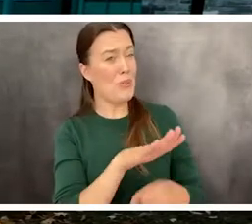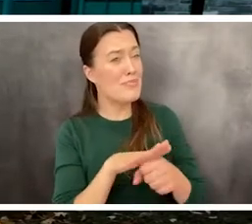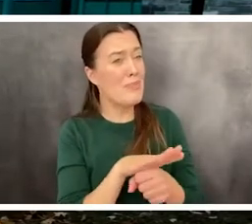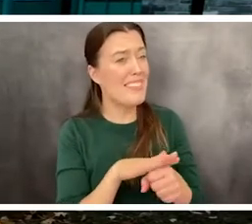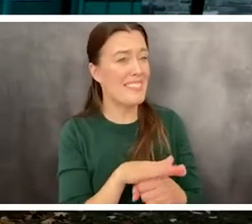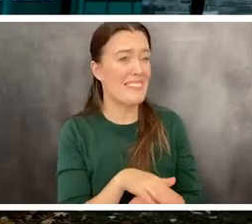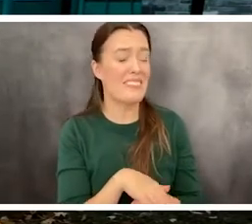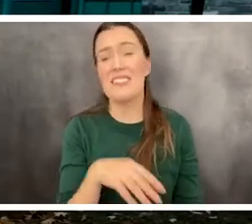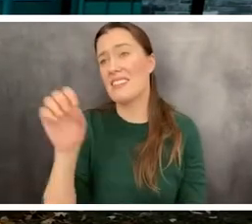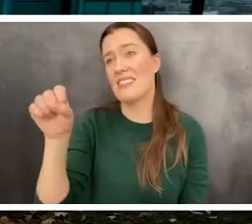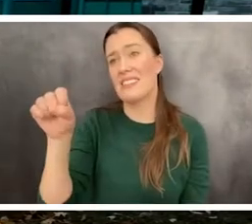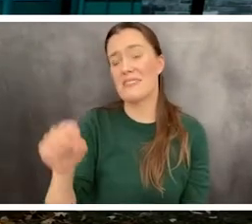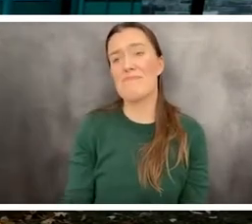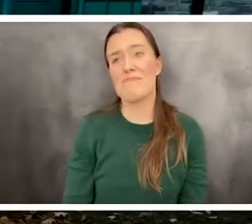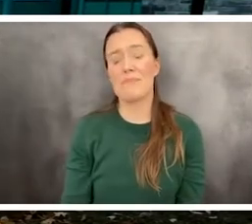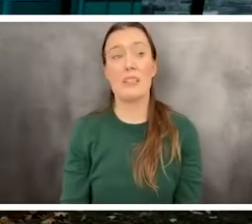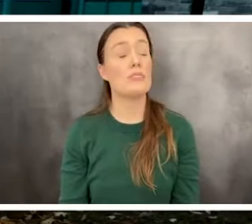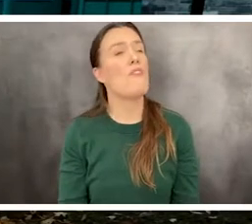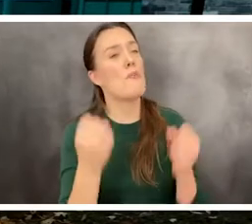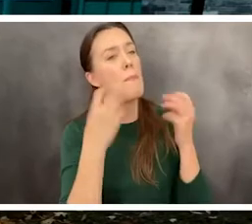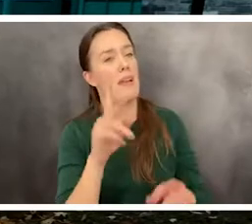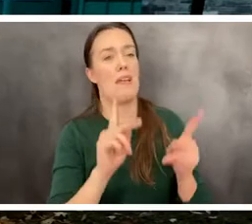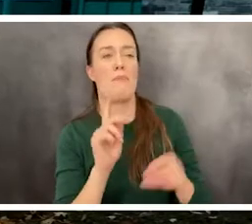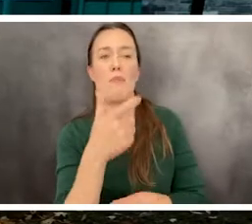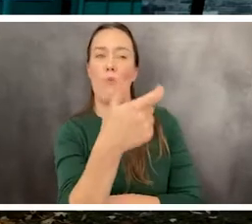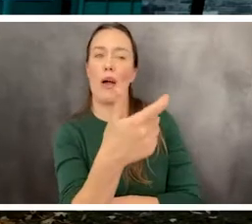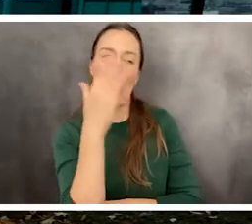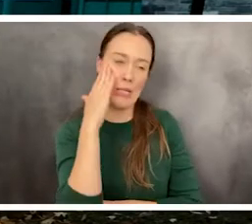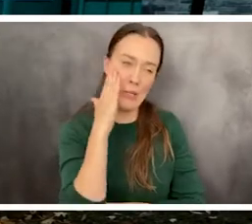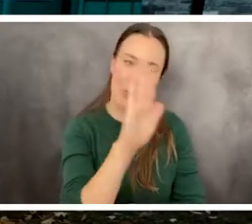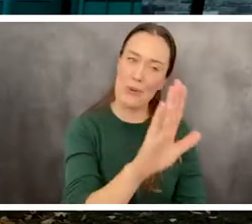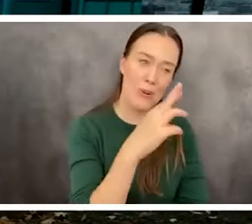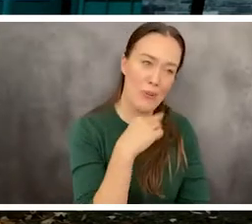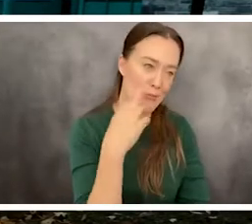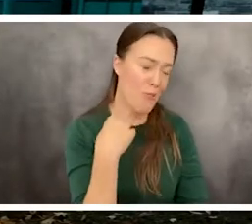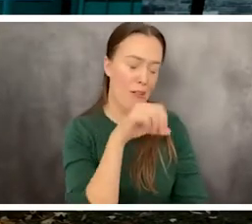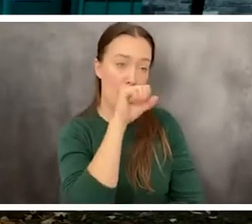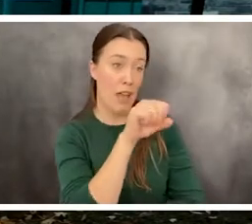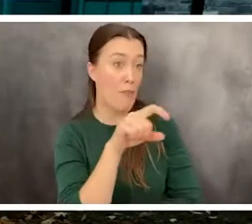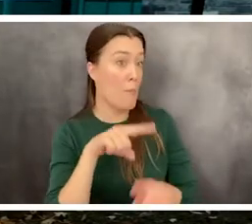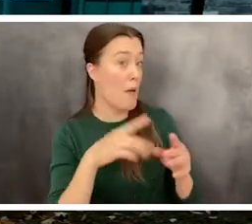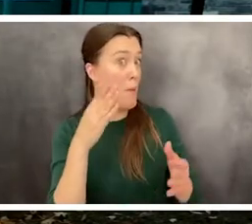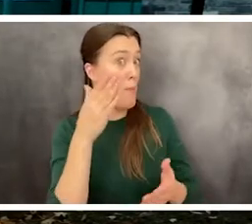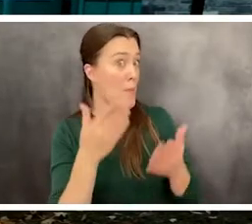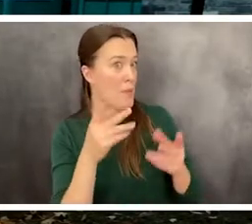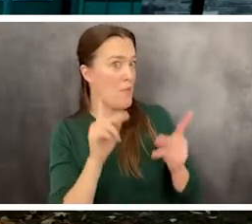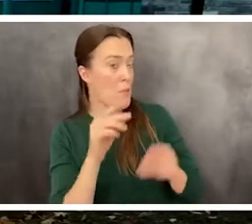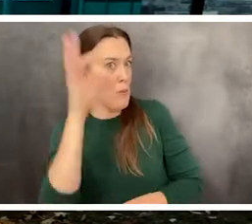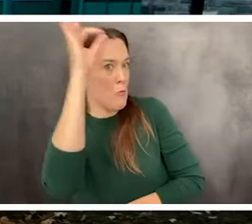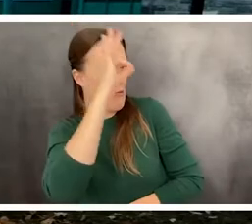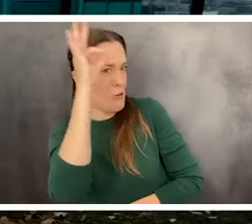people coming together. Yeah. For so many of our folks watching will know and love Jammin Crêpes, but for those who don't, can you tell us a little